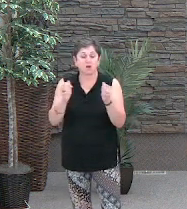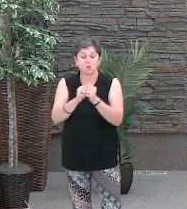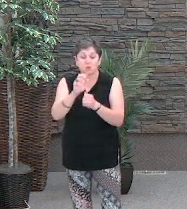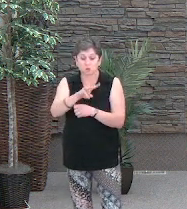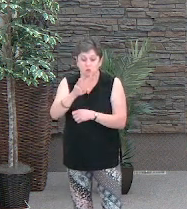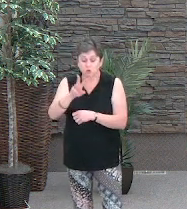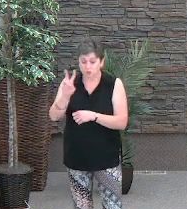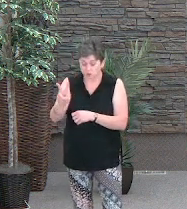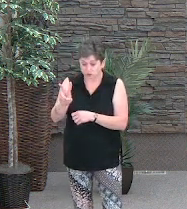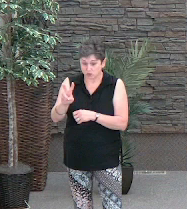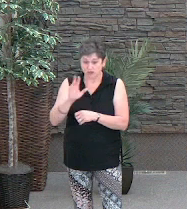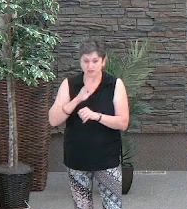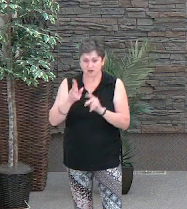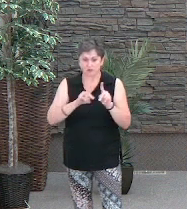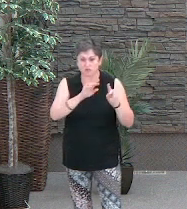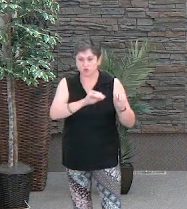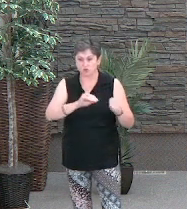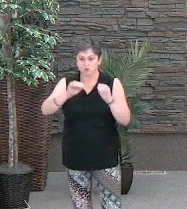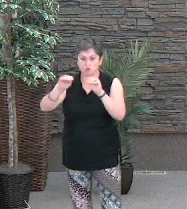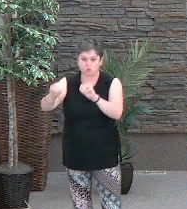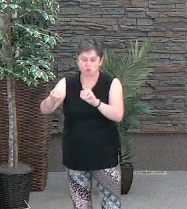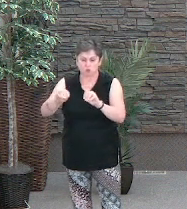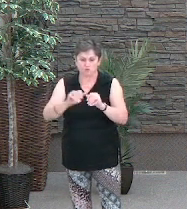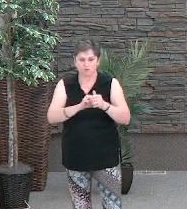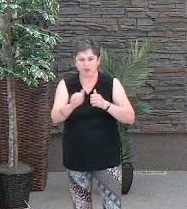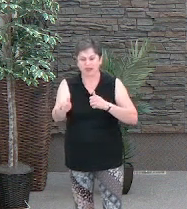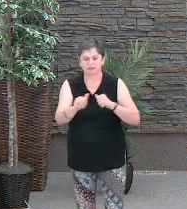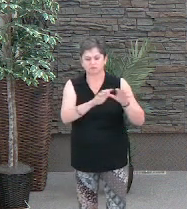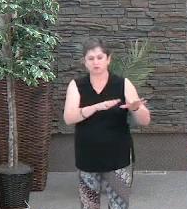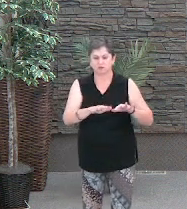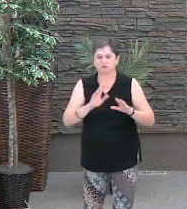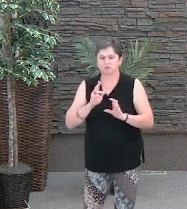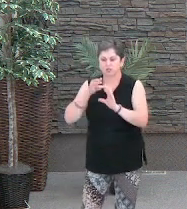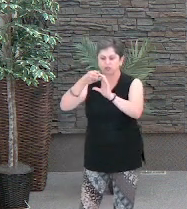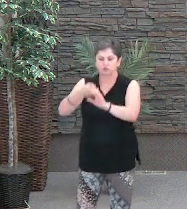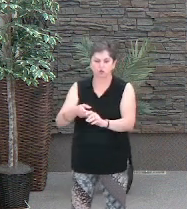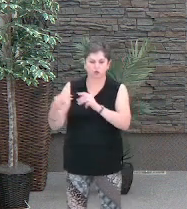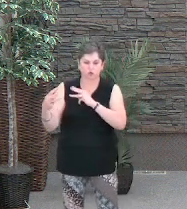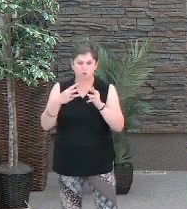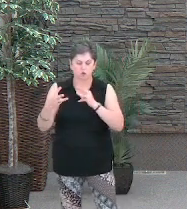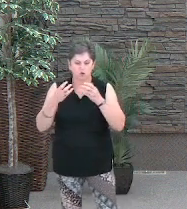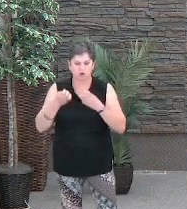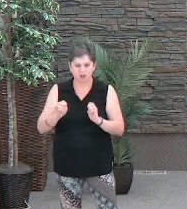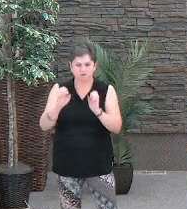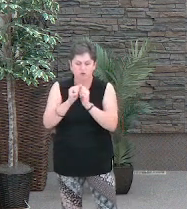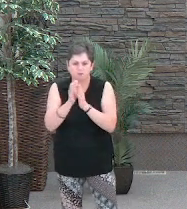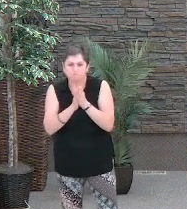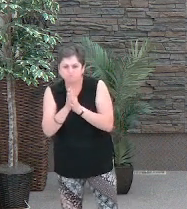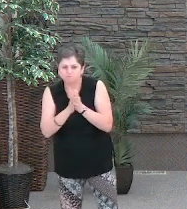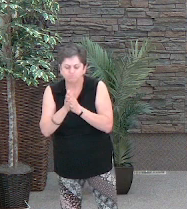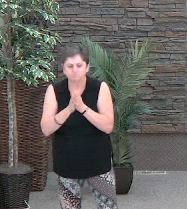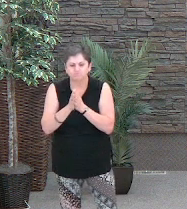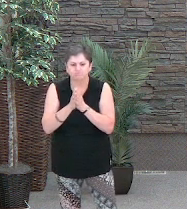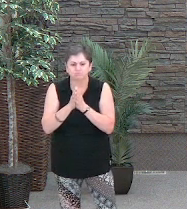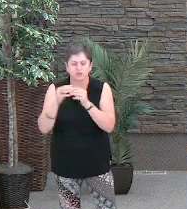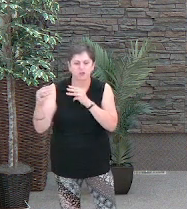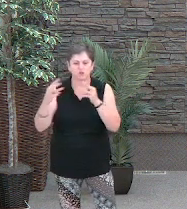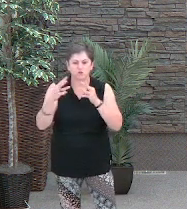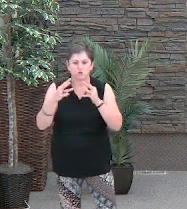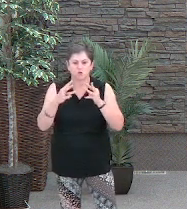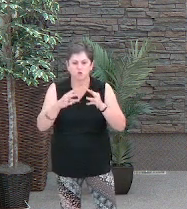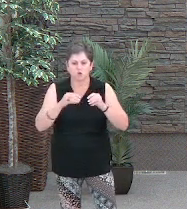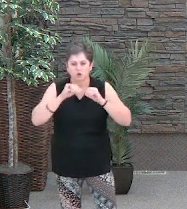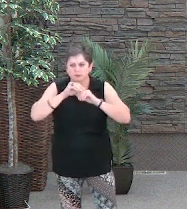War II, as our people moved beyond pacifism, they joined the war effort with vigor. And the war took